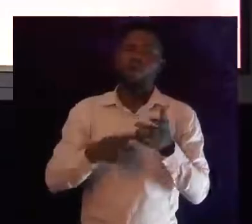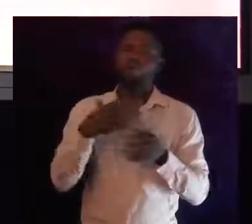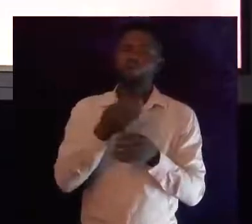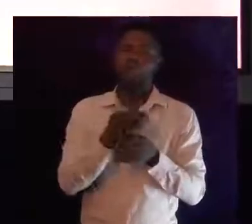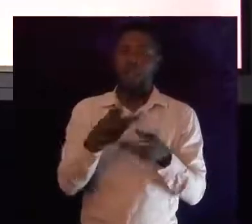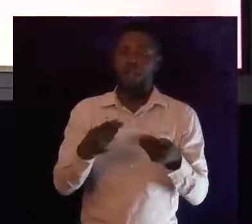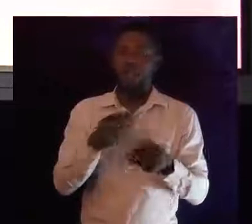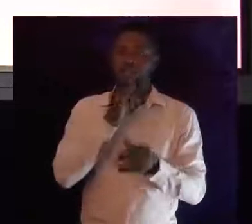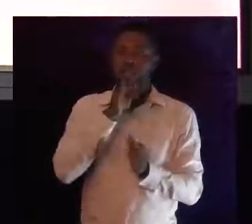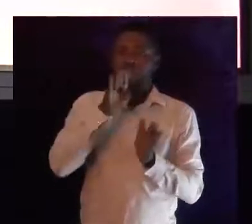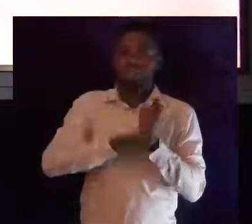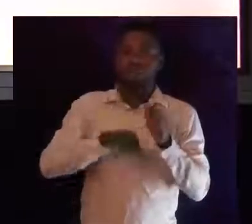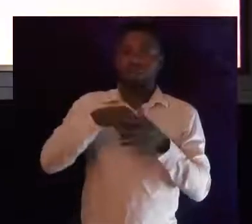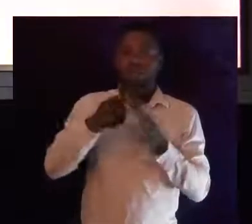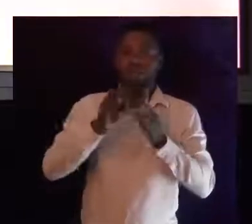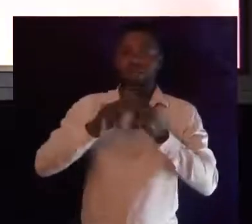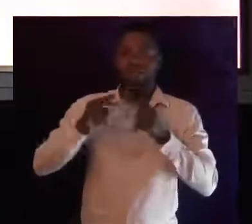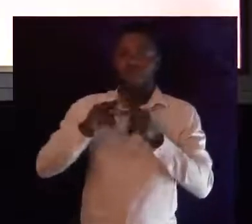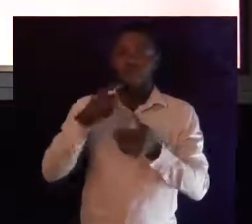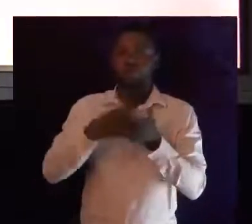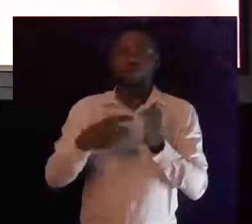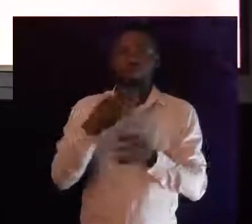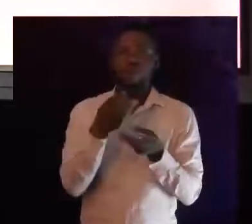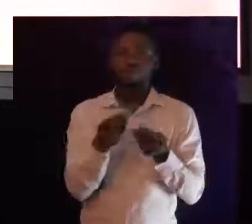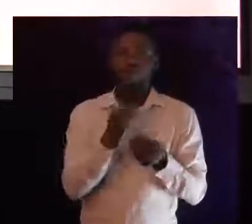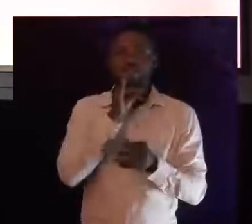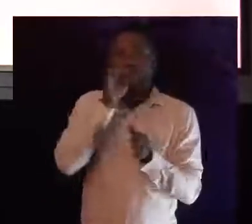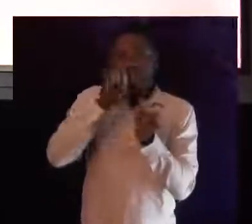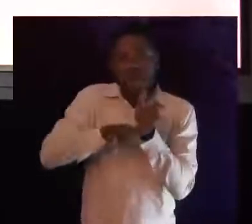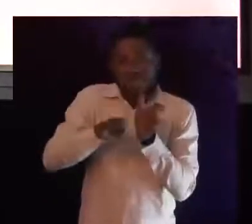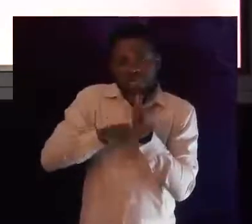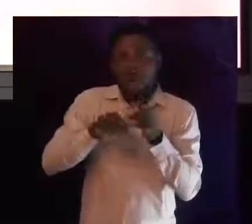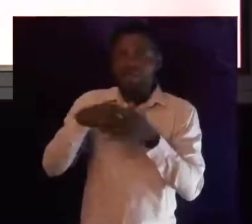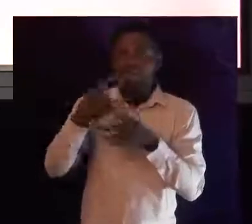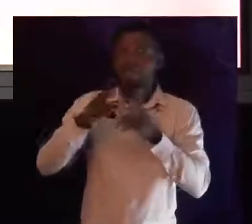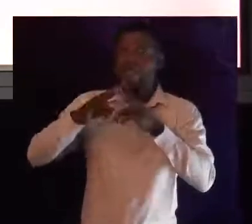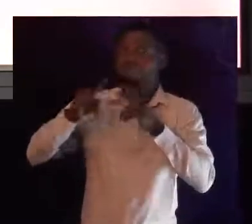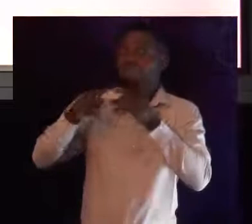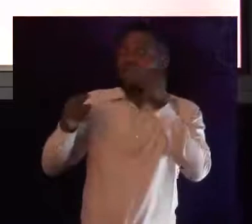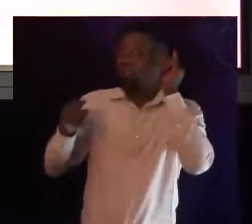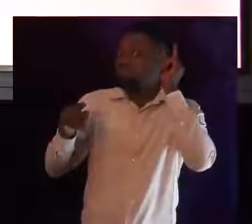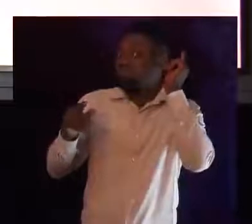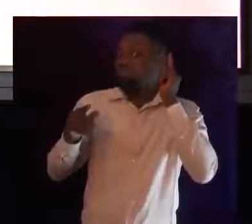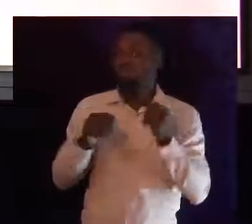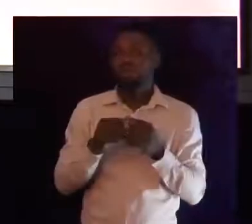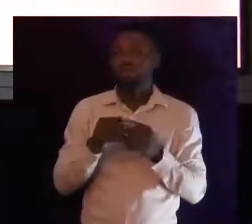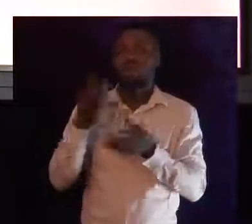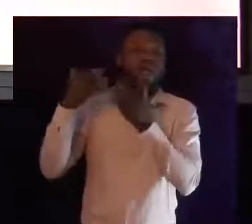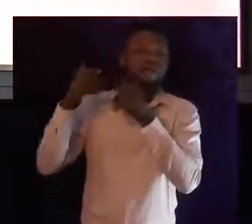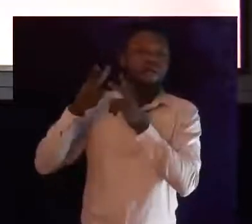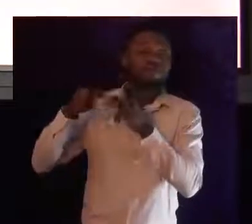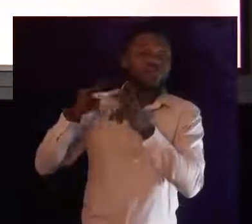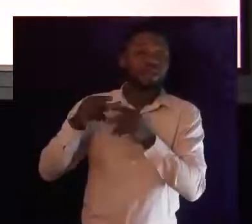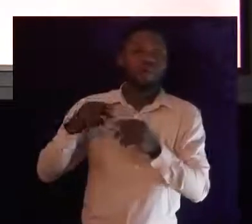of land is cheaper in the rural areas. Cost of land is cheaper in the rural areas.